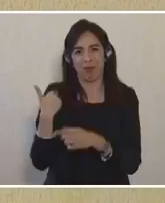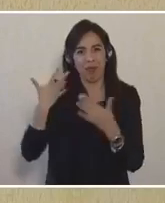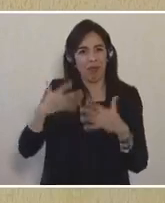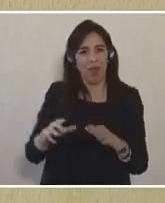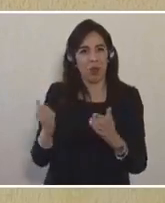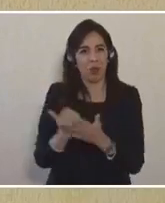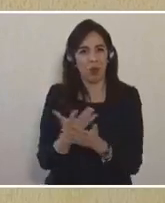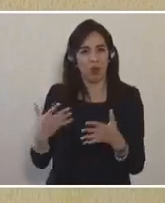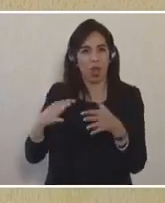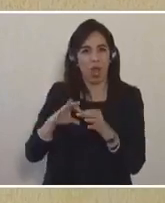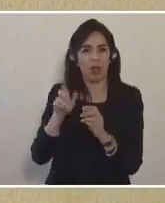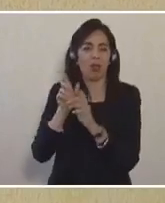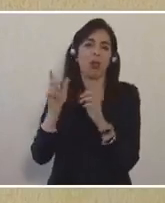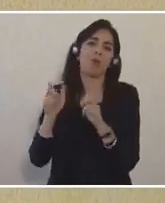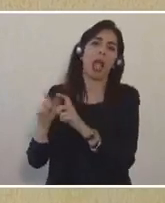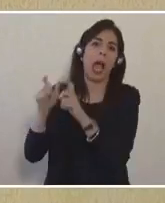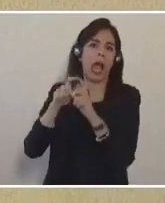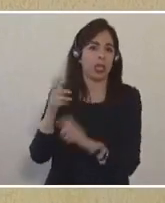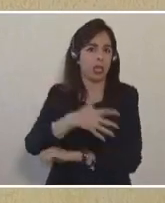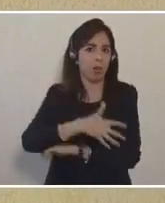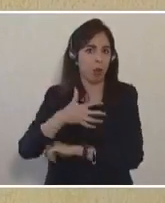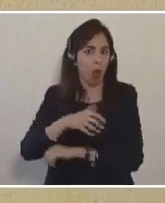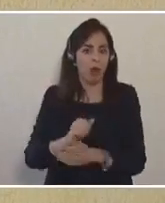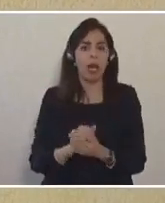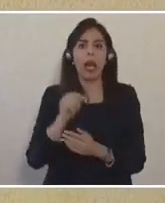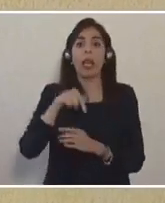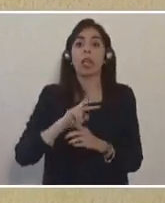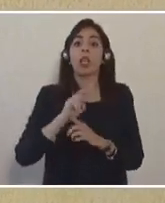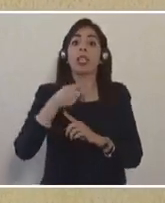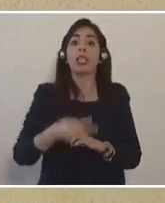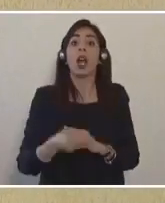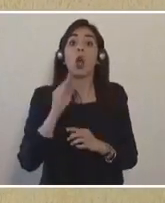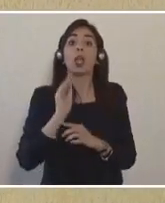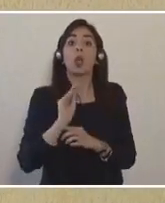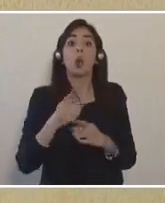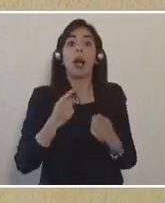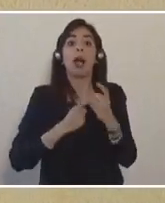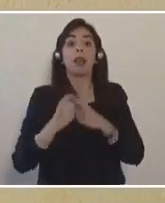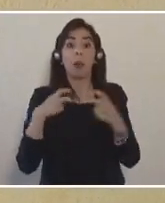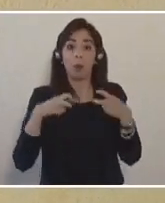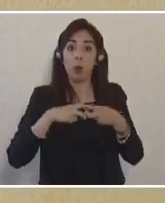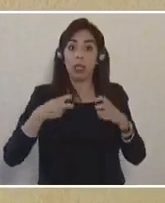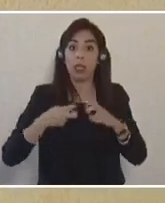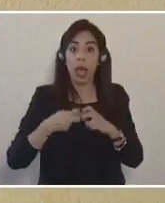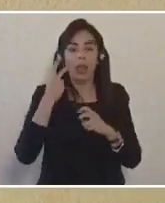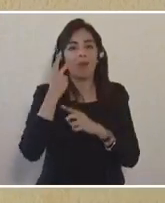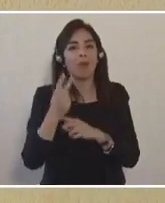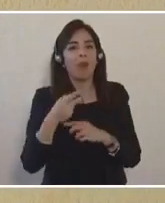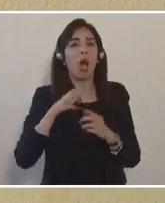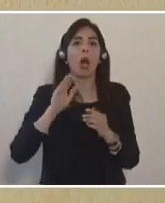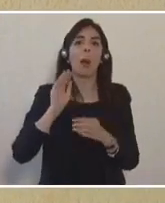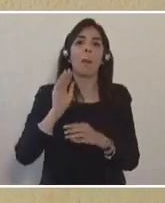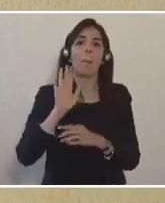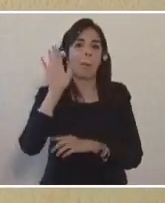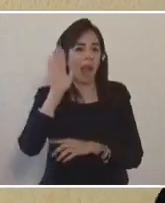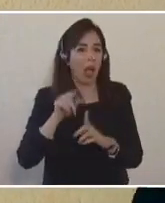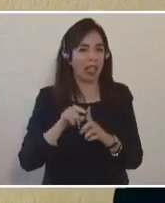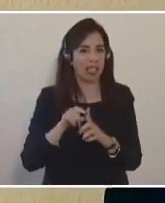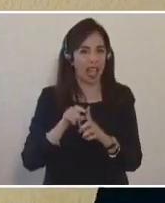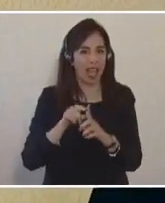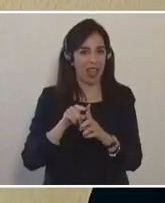hands raised. Yes, the next one will be Frédéric Roard from l'Echo. Frédéric, go ahead.